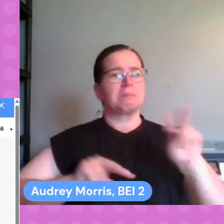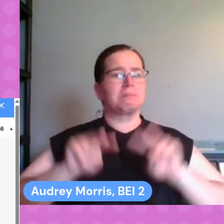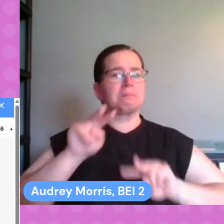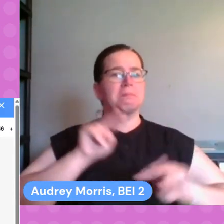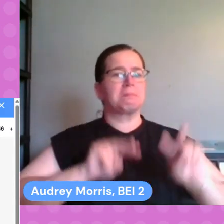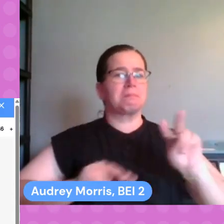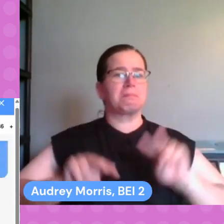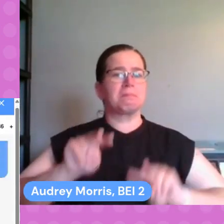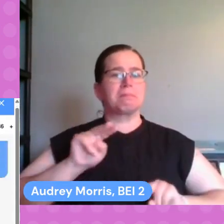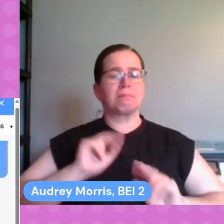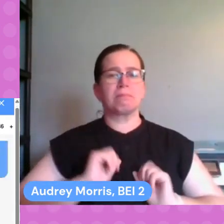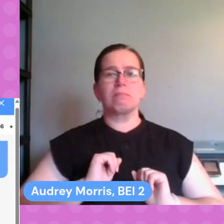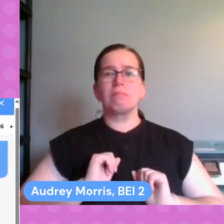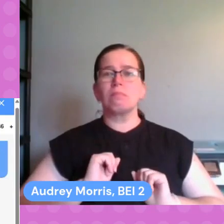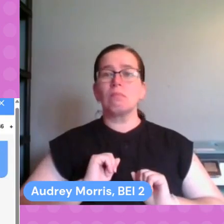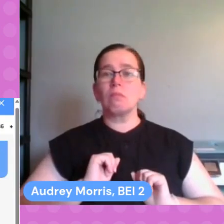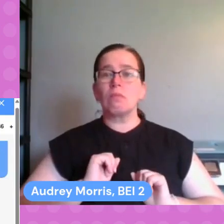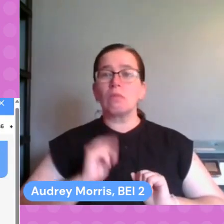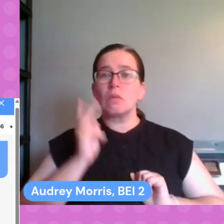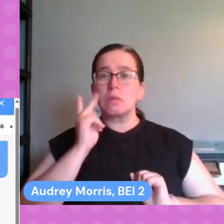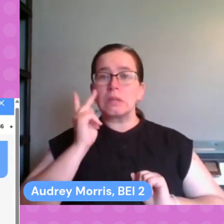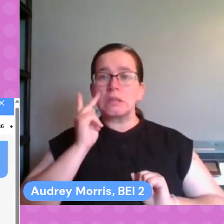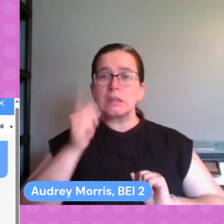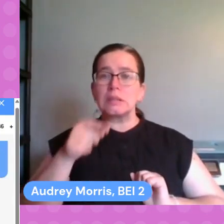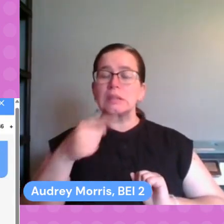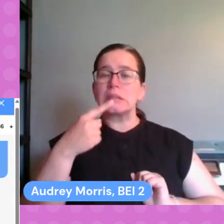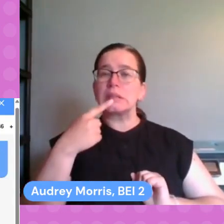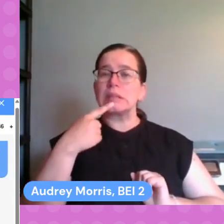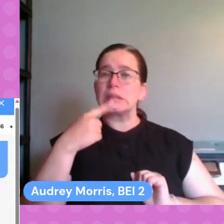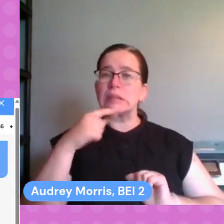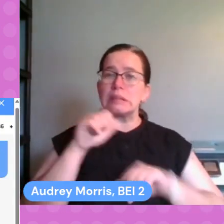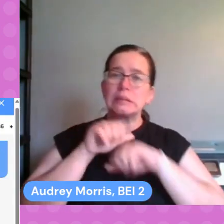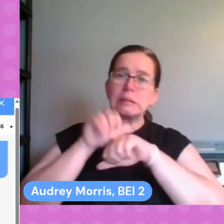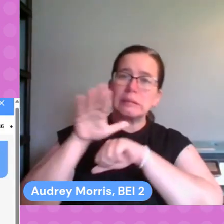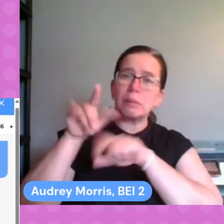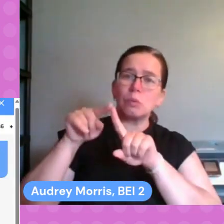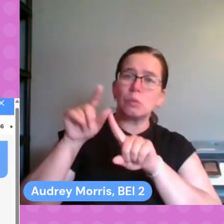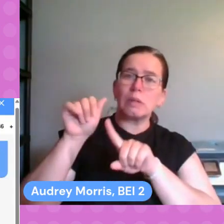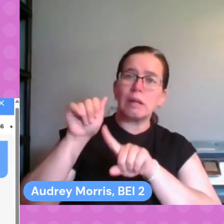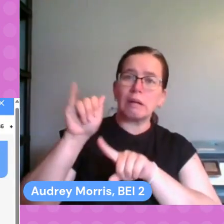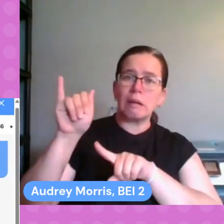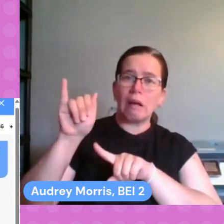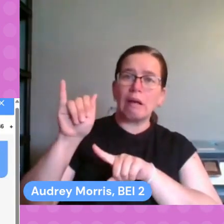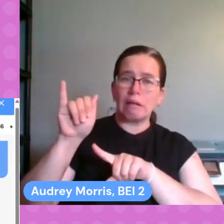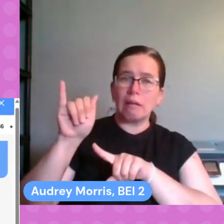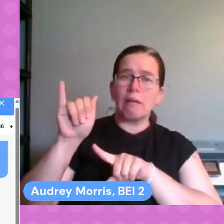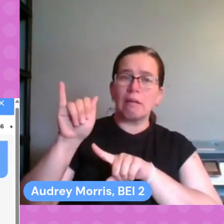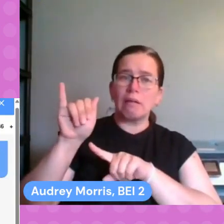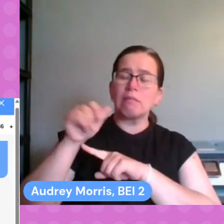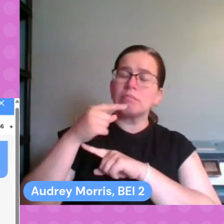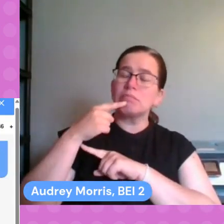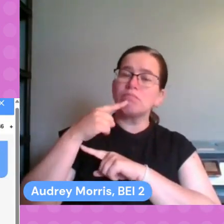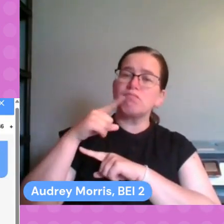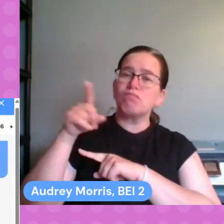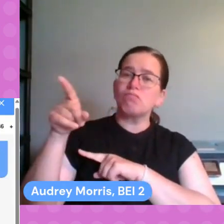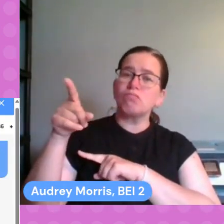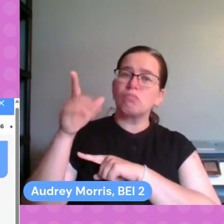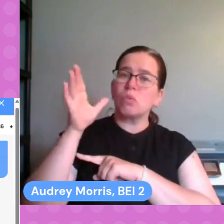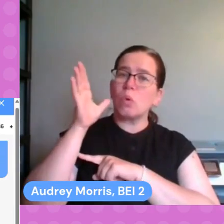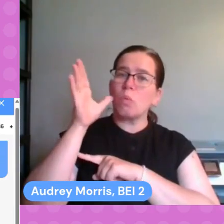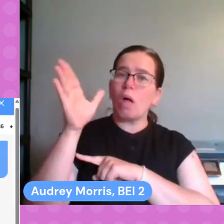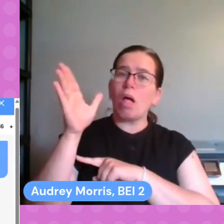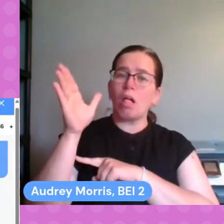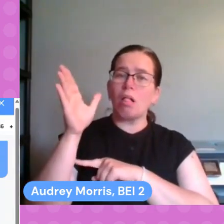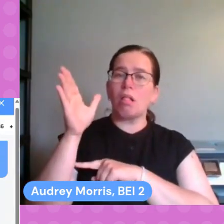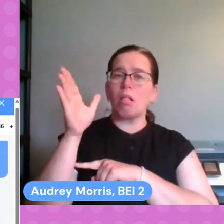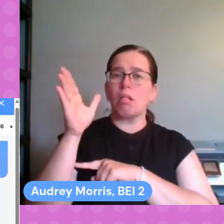Let's see. So this is now submitting to the AI in the back end, and it's sending as well as that